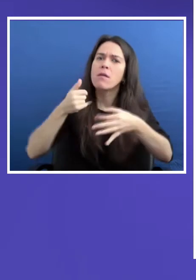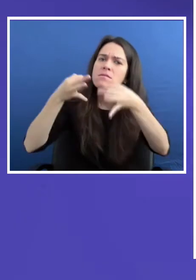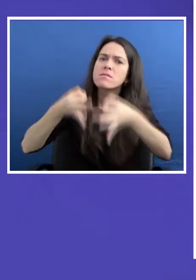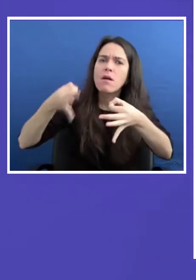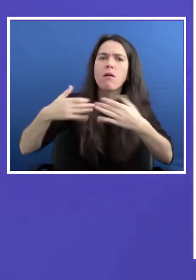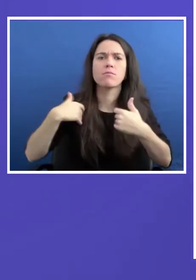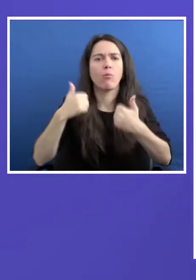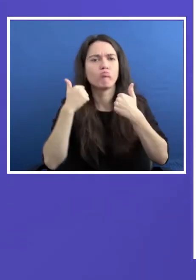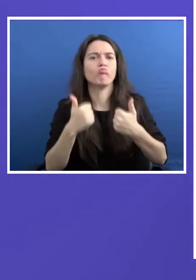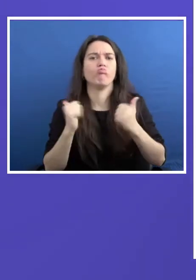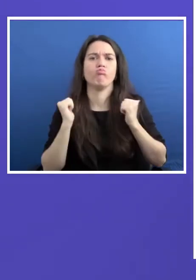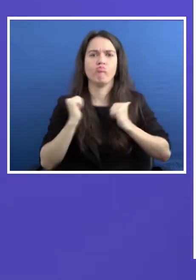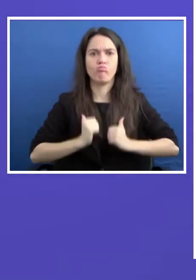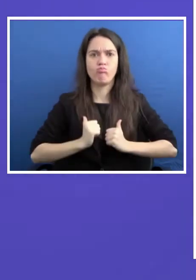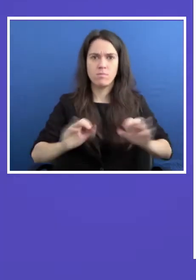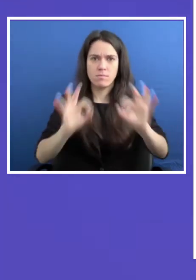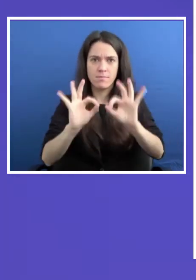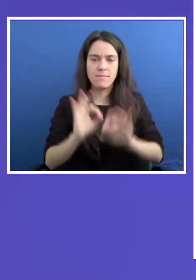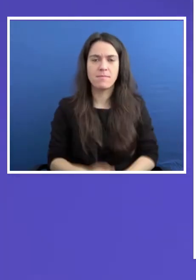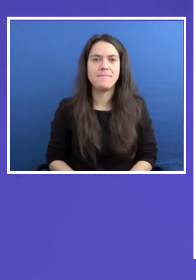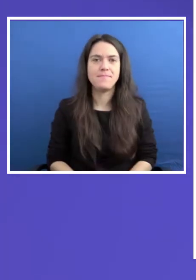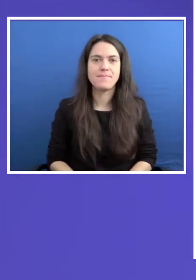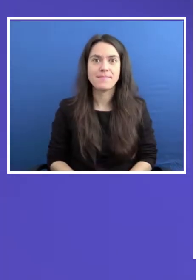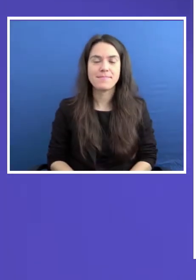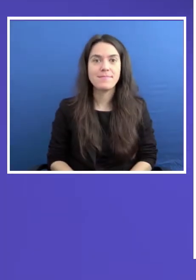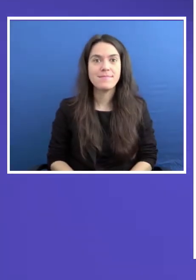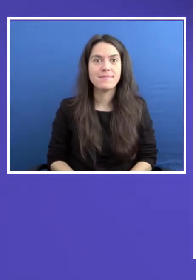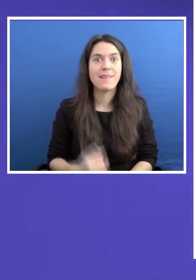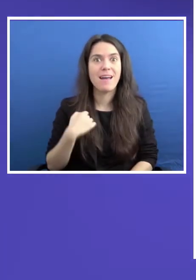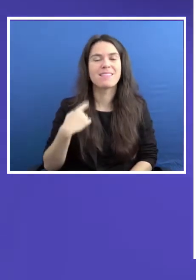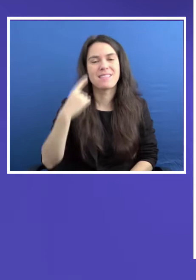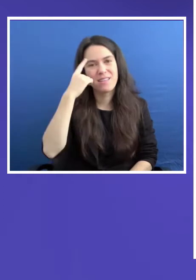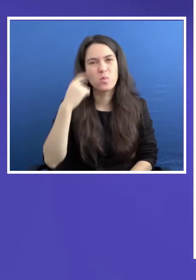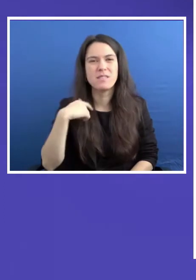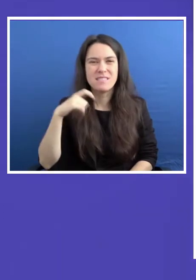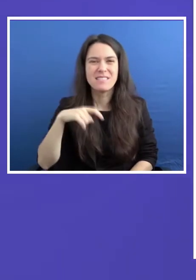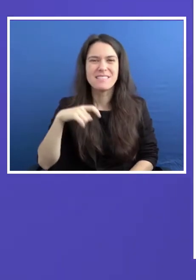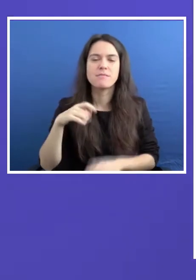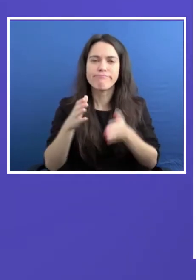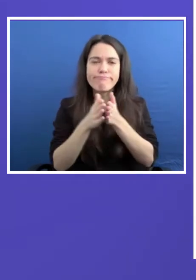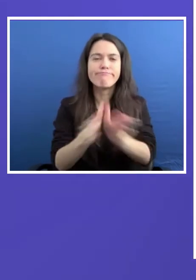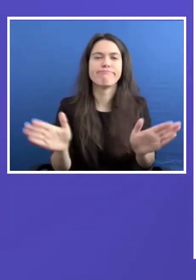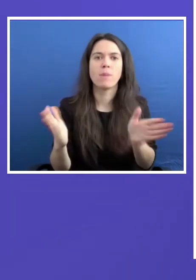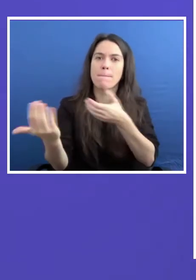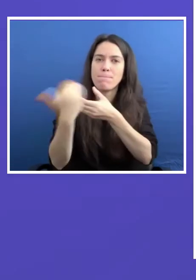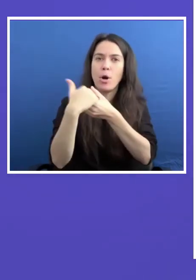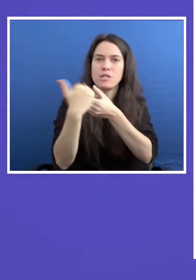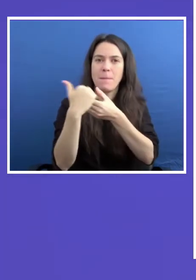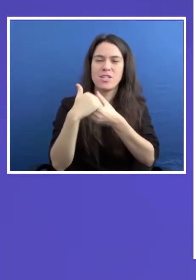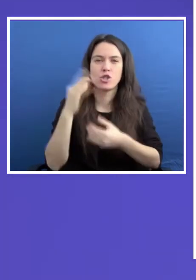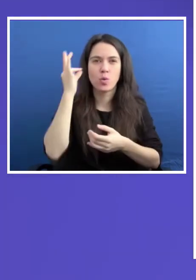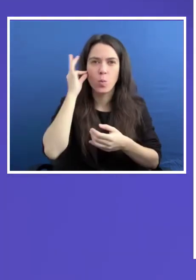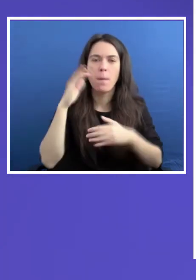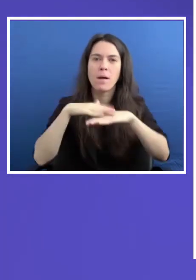I believe that we need to seek a wider participation by women in general. Women must support each